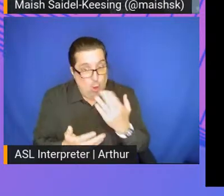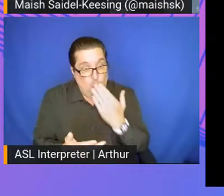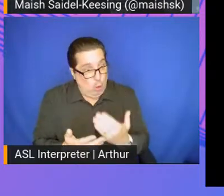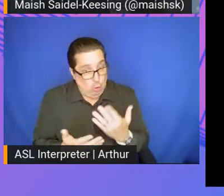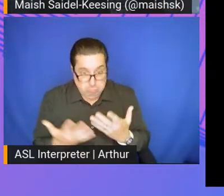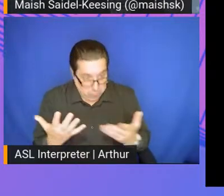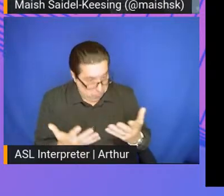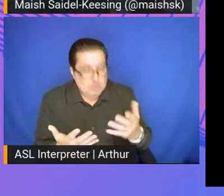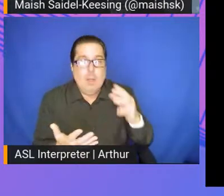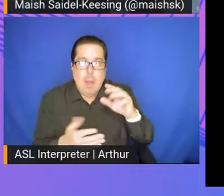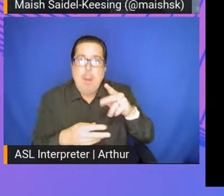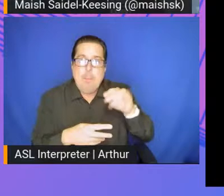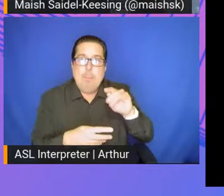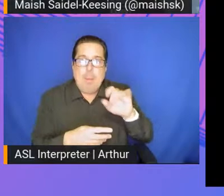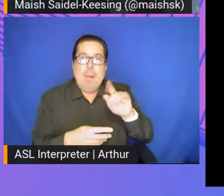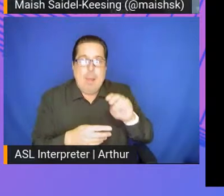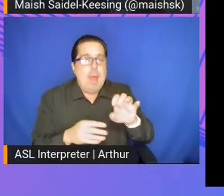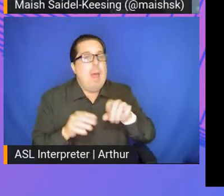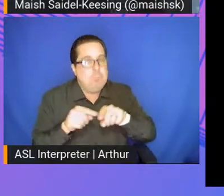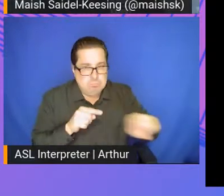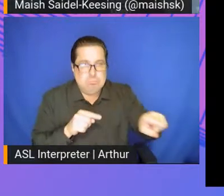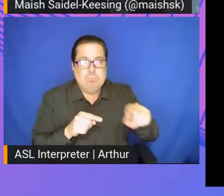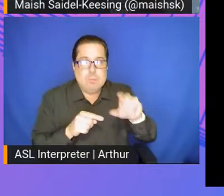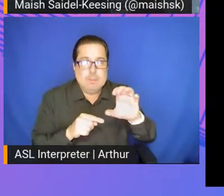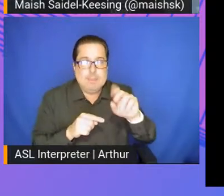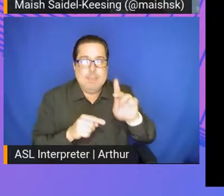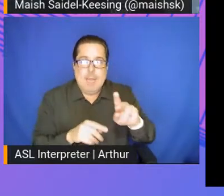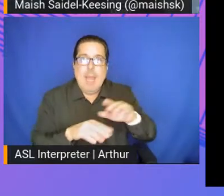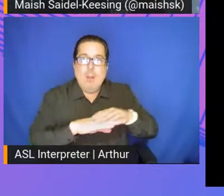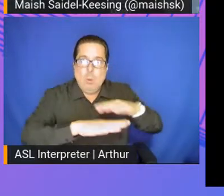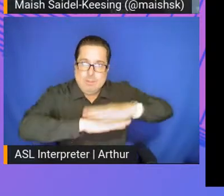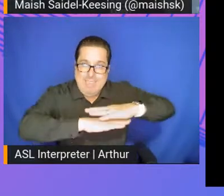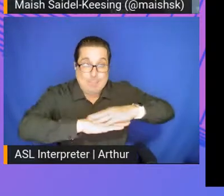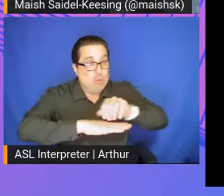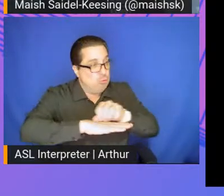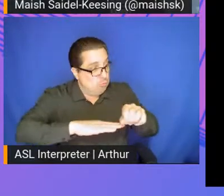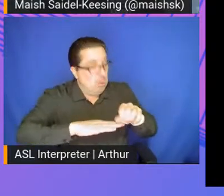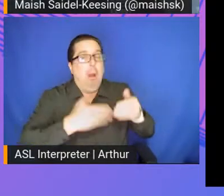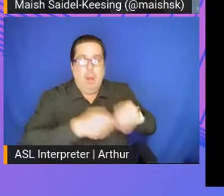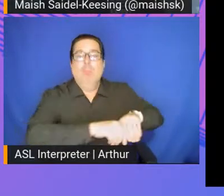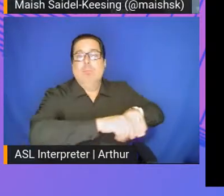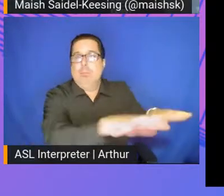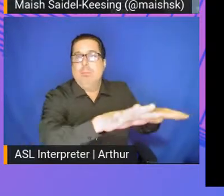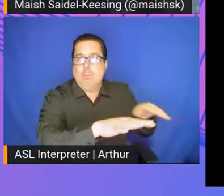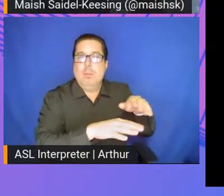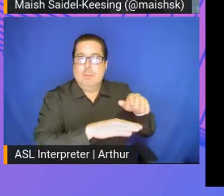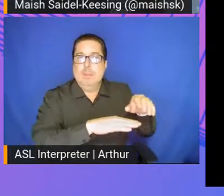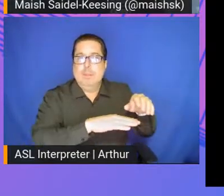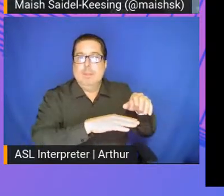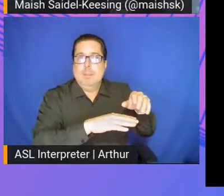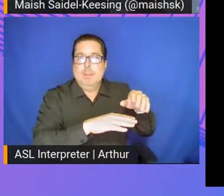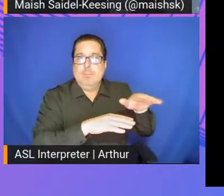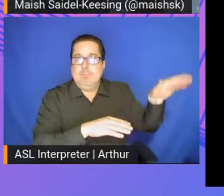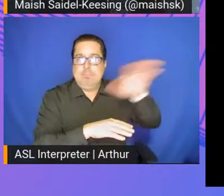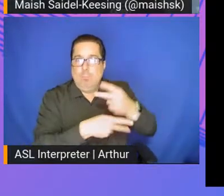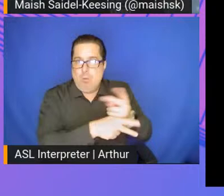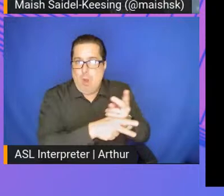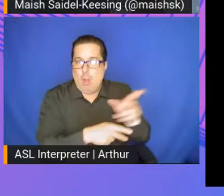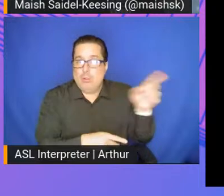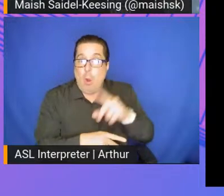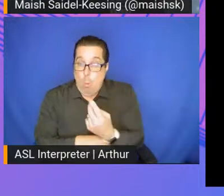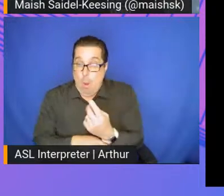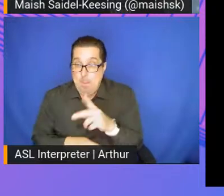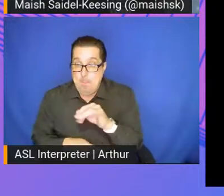same CDK deploy into staging and then finally into production. So now we have one pipeline tied to the trunk, tied to the main